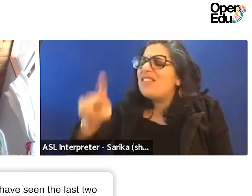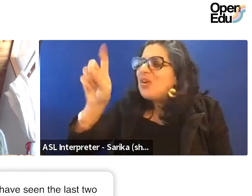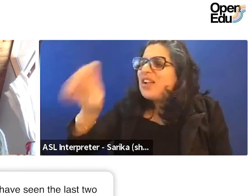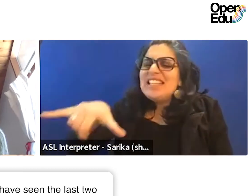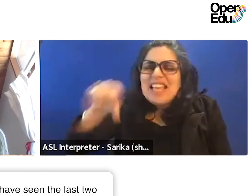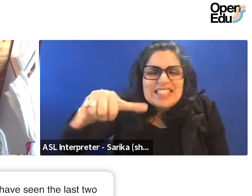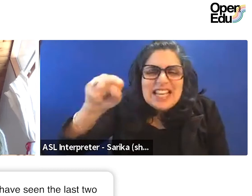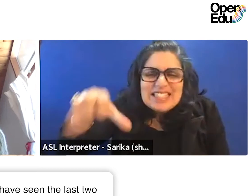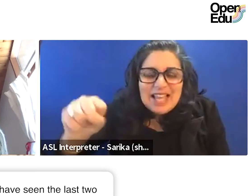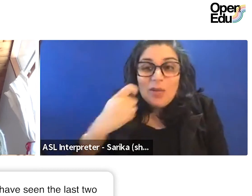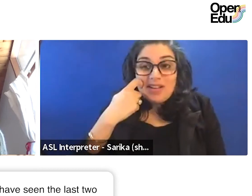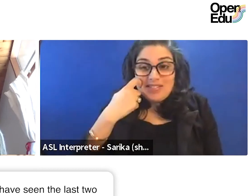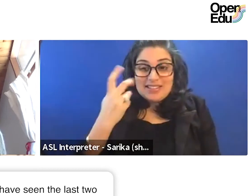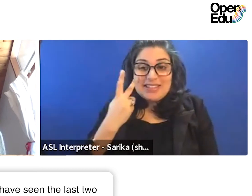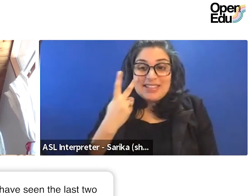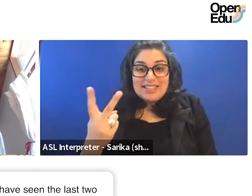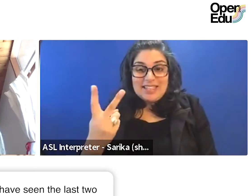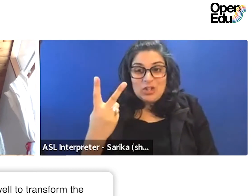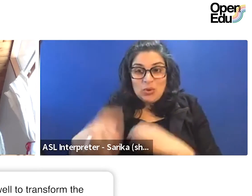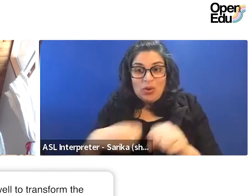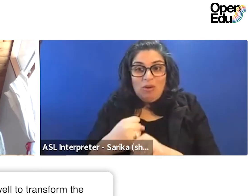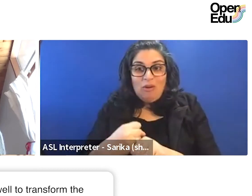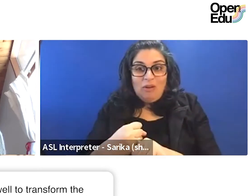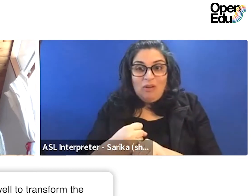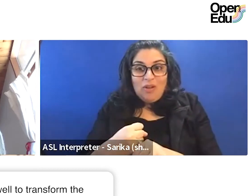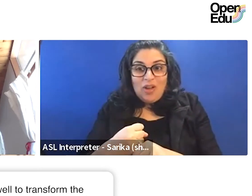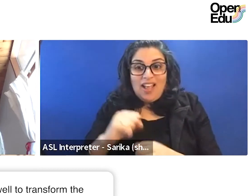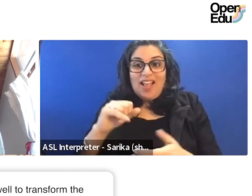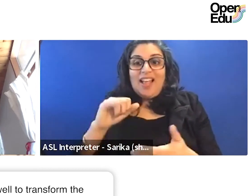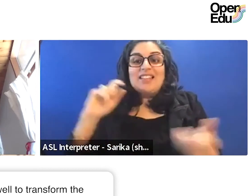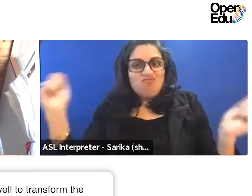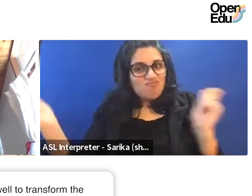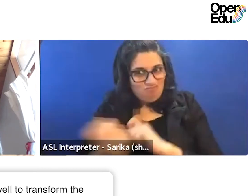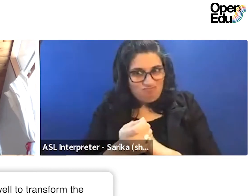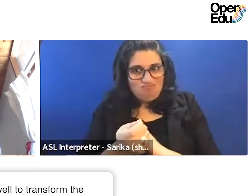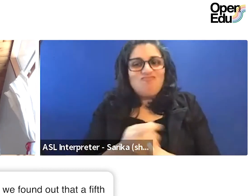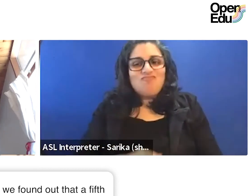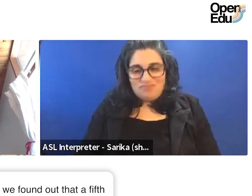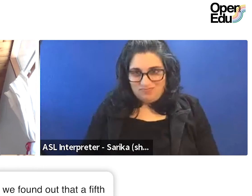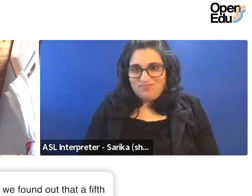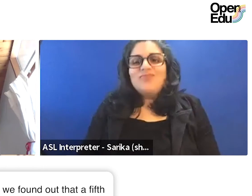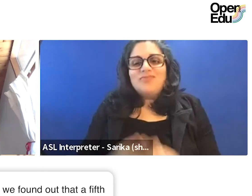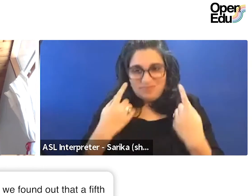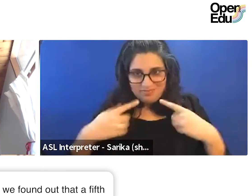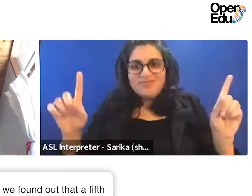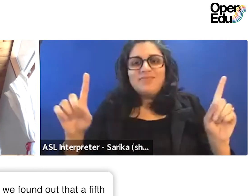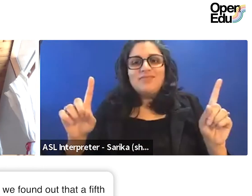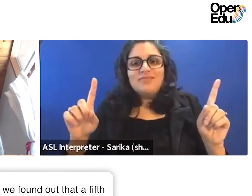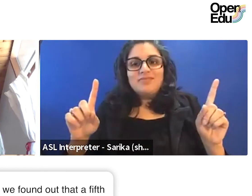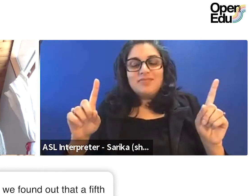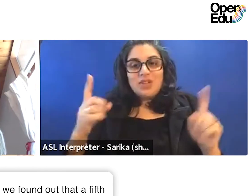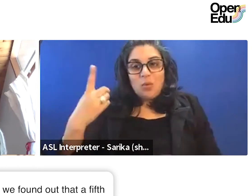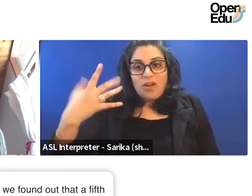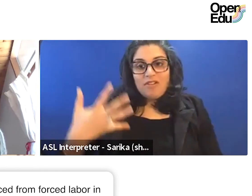We have seen the last 2 years shaming work incredibly well to transform the industry. We saw it work when we found out that a fifth